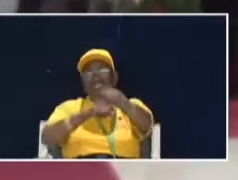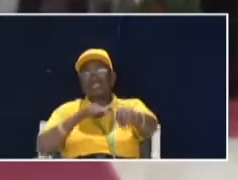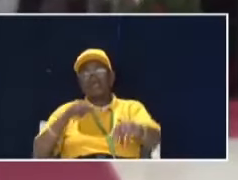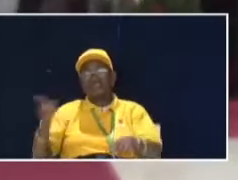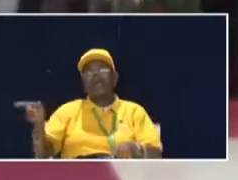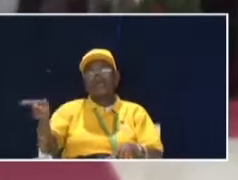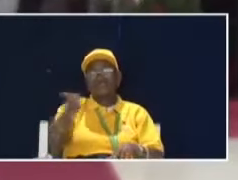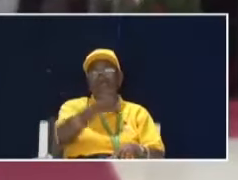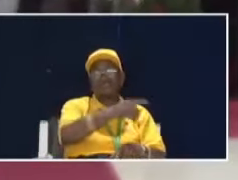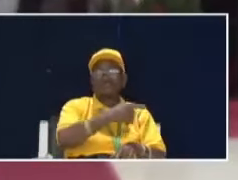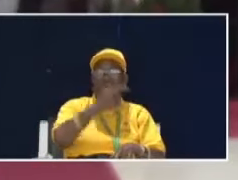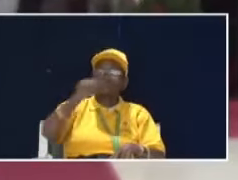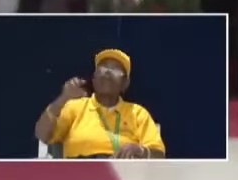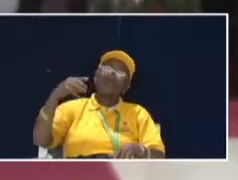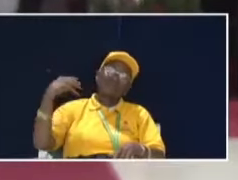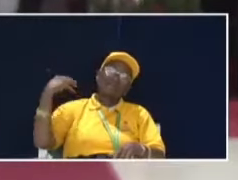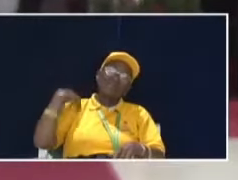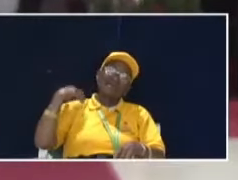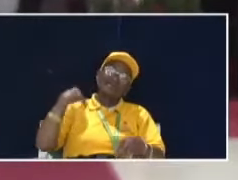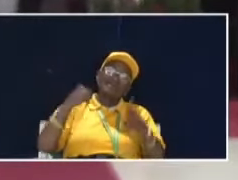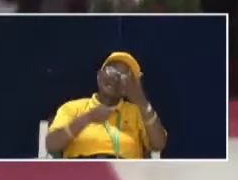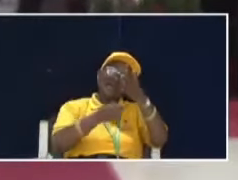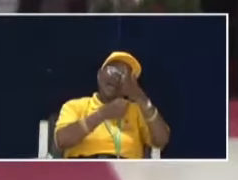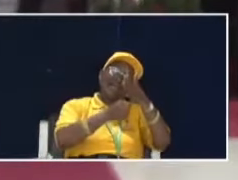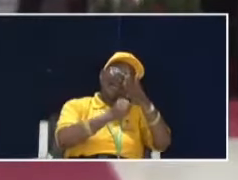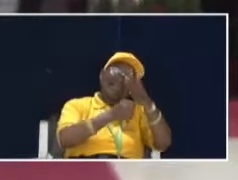The master key